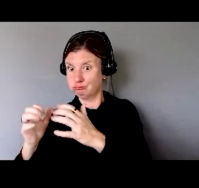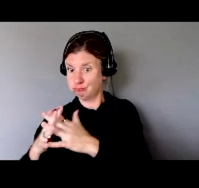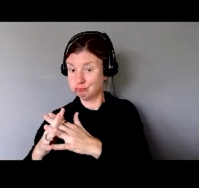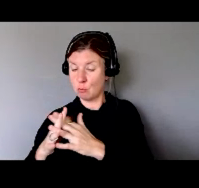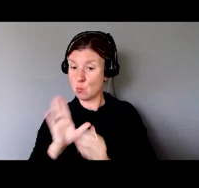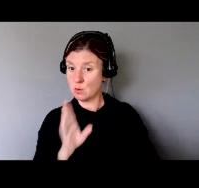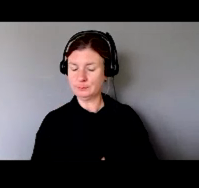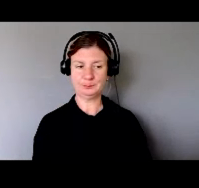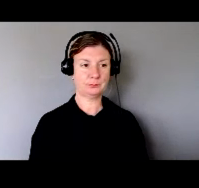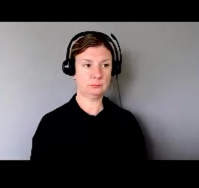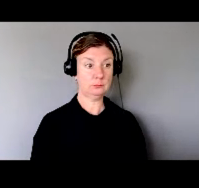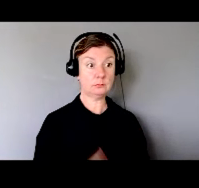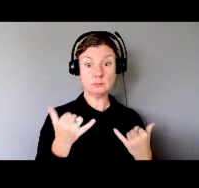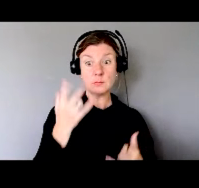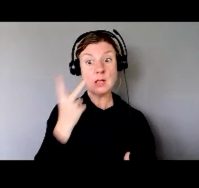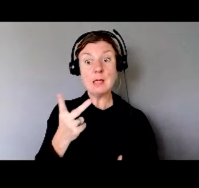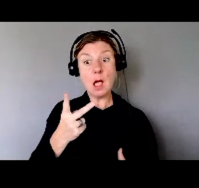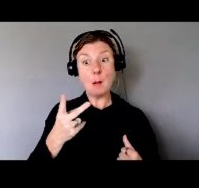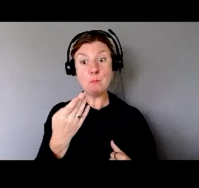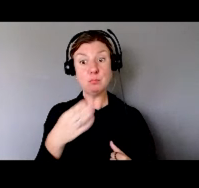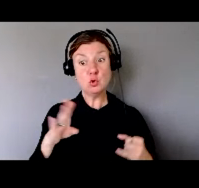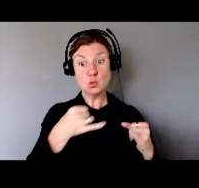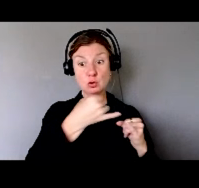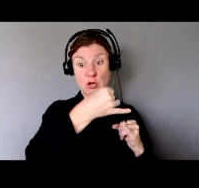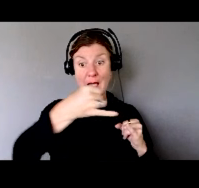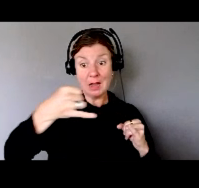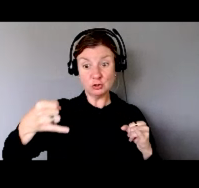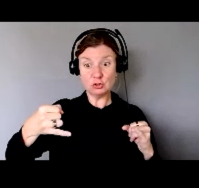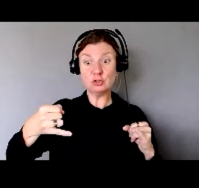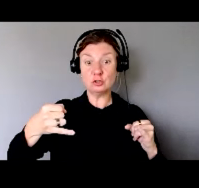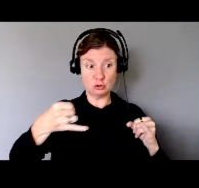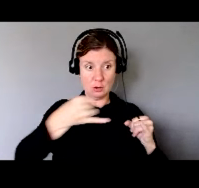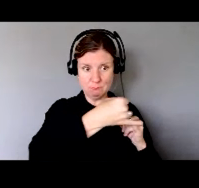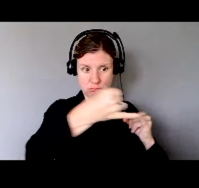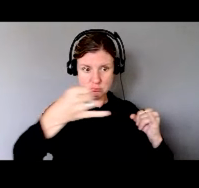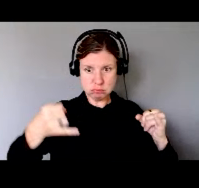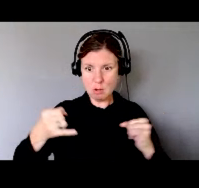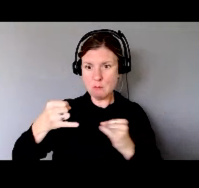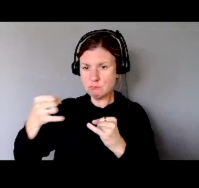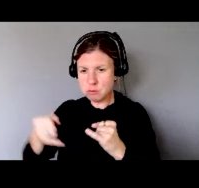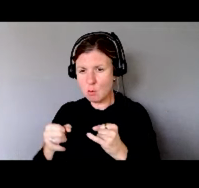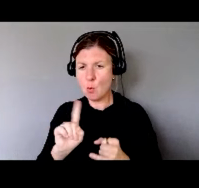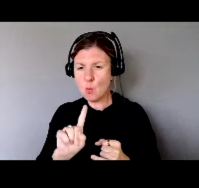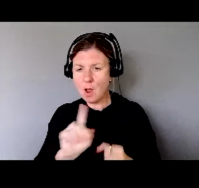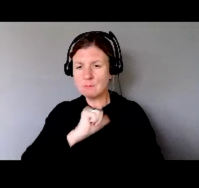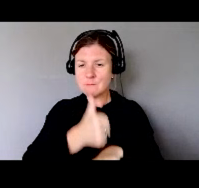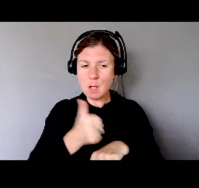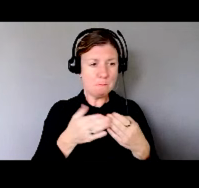The blue dashed circles show potential locations for public art. This could be a